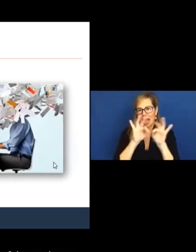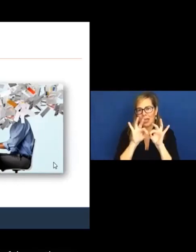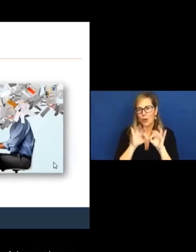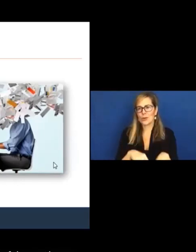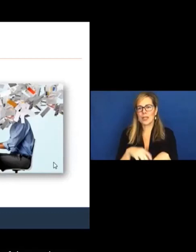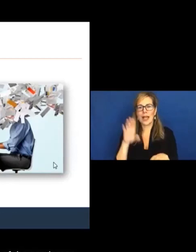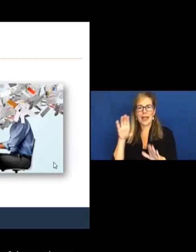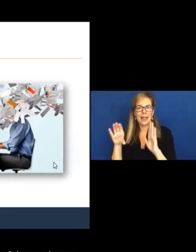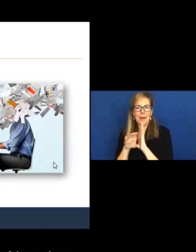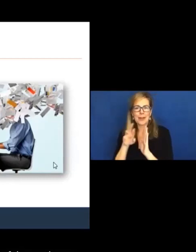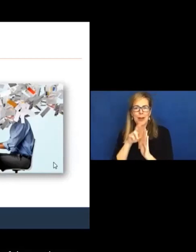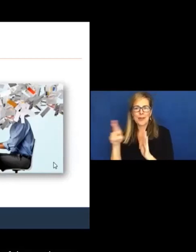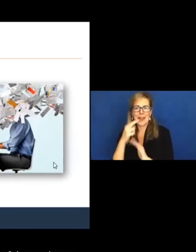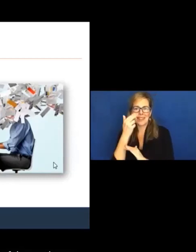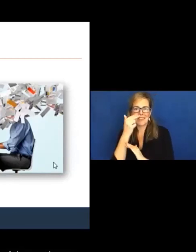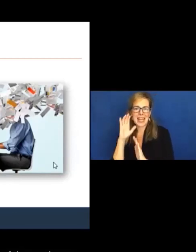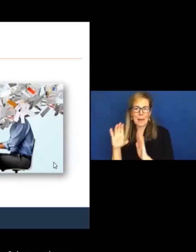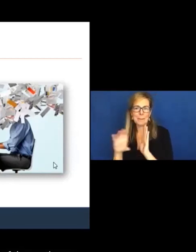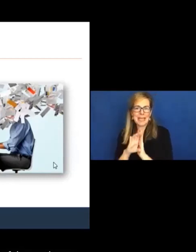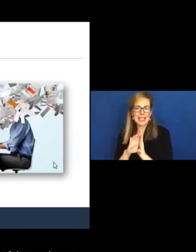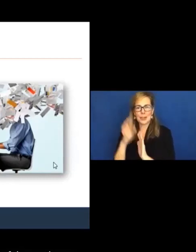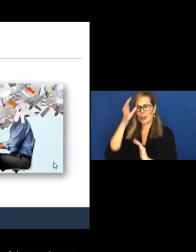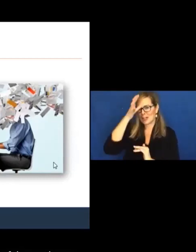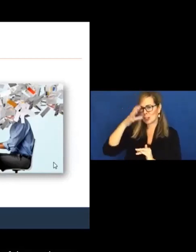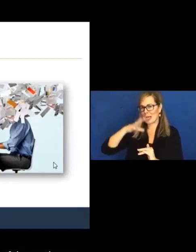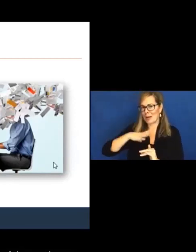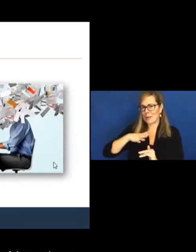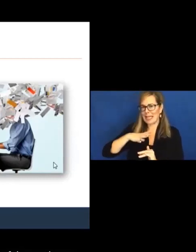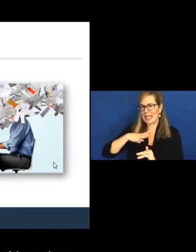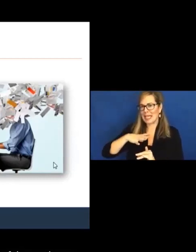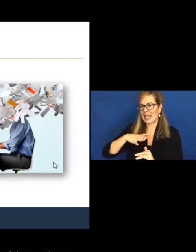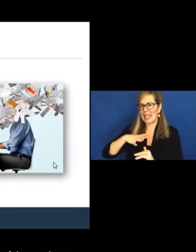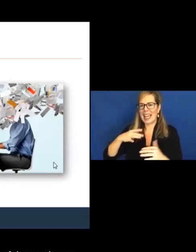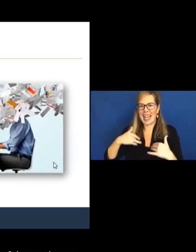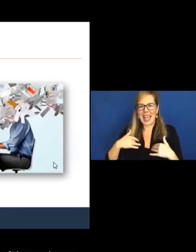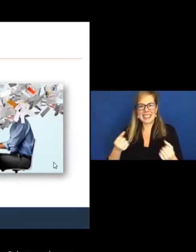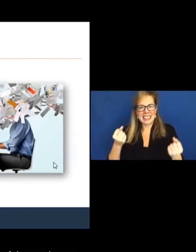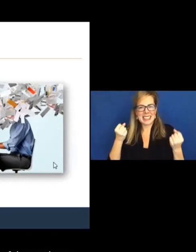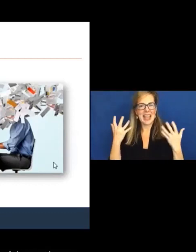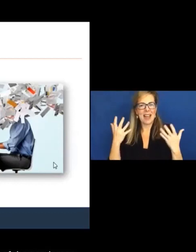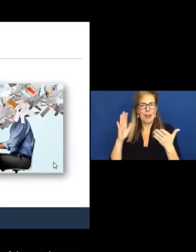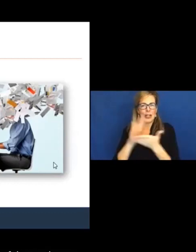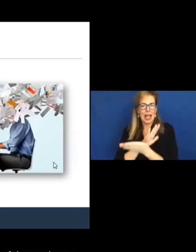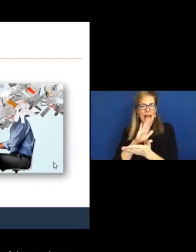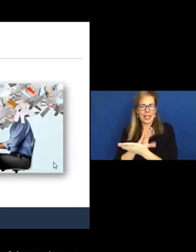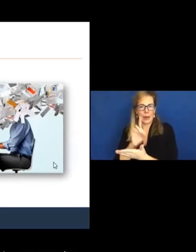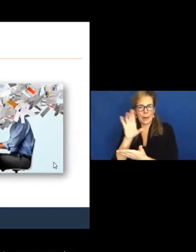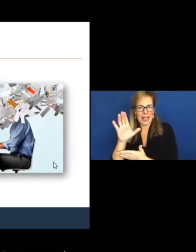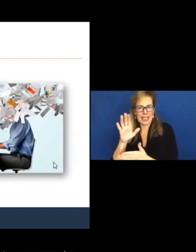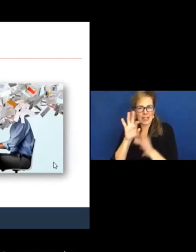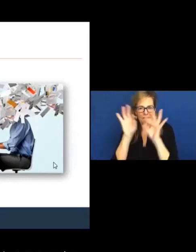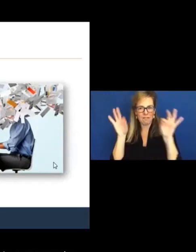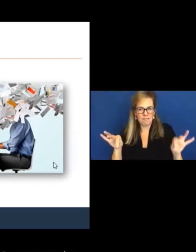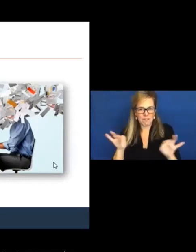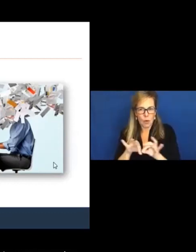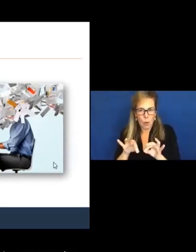is kind of a funny picture of a gentleman where he has several documents and forms coming out of